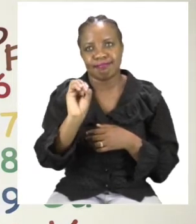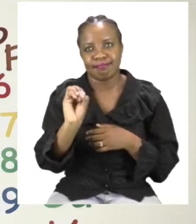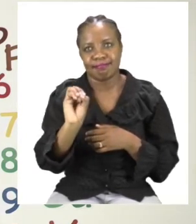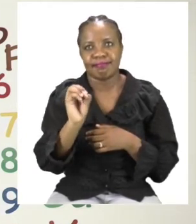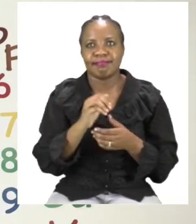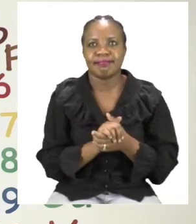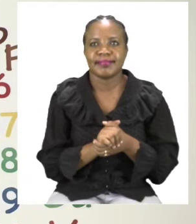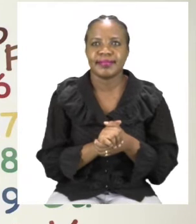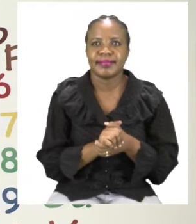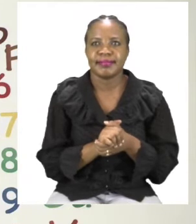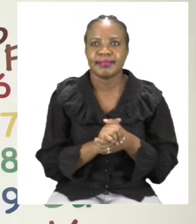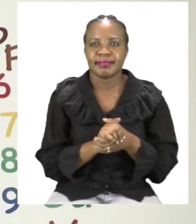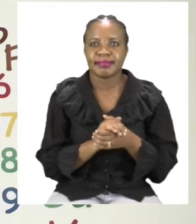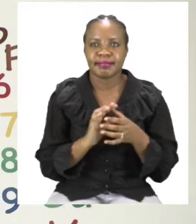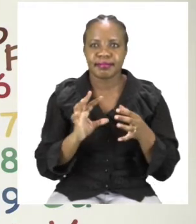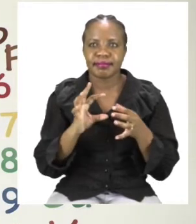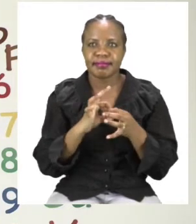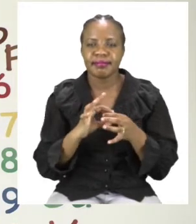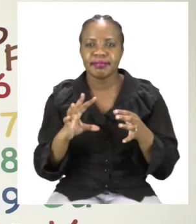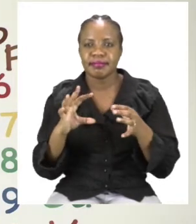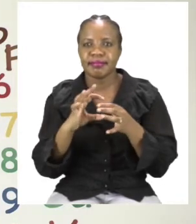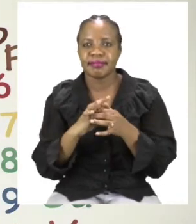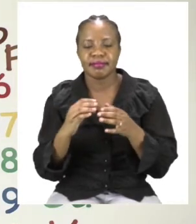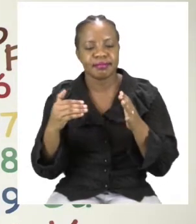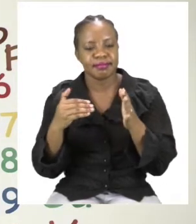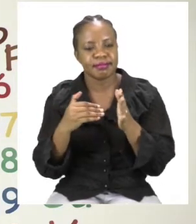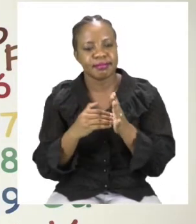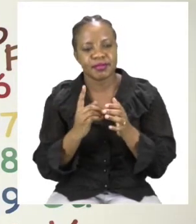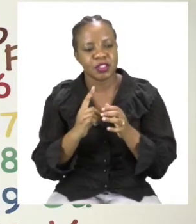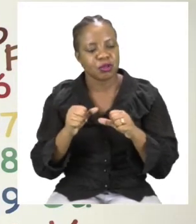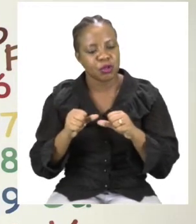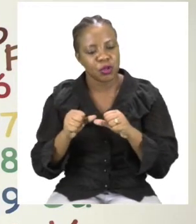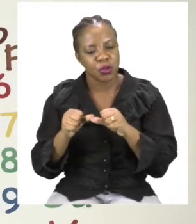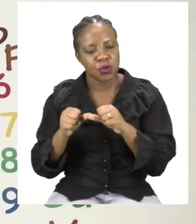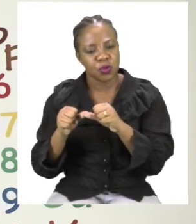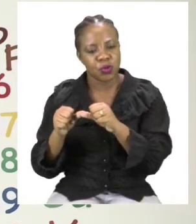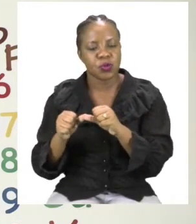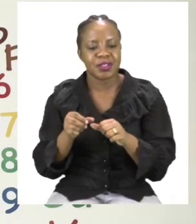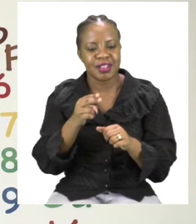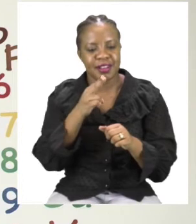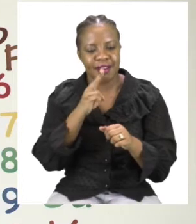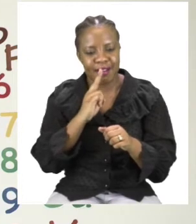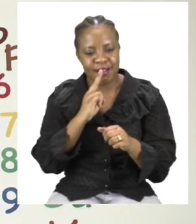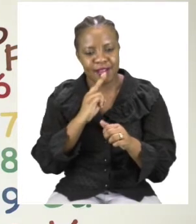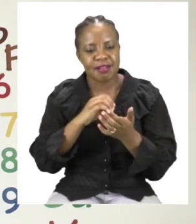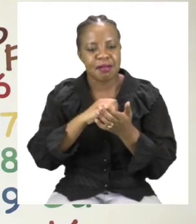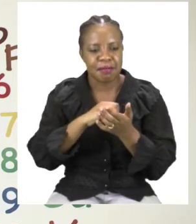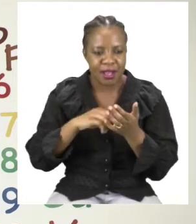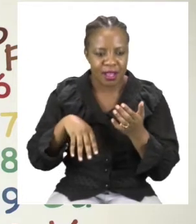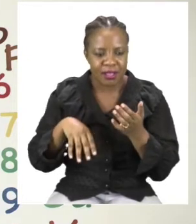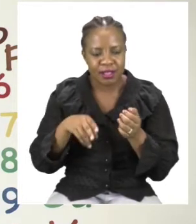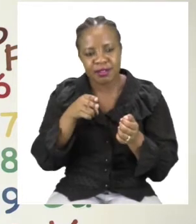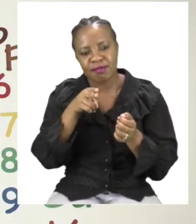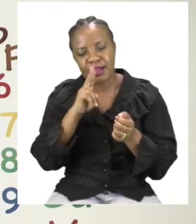But the chain doesn't stop there, my children. You need to continue the chain. So please, please,